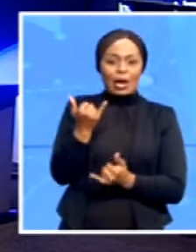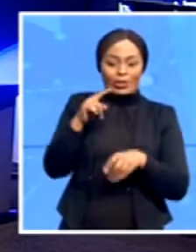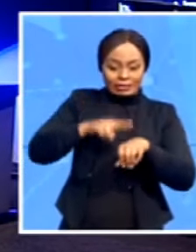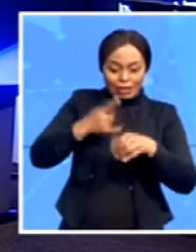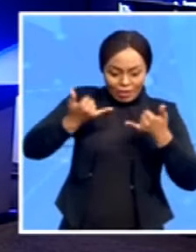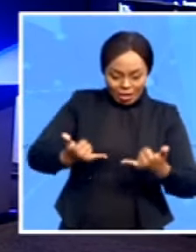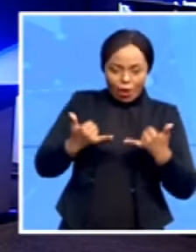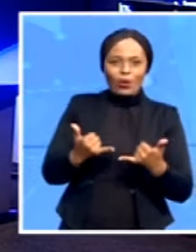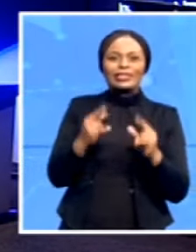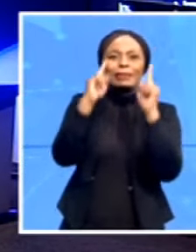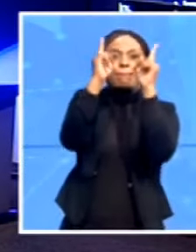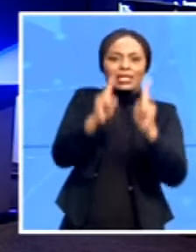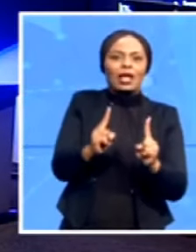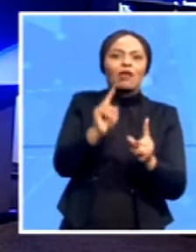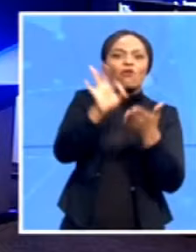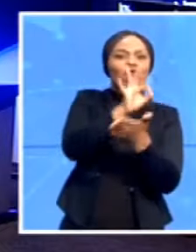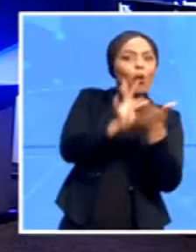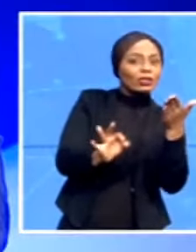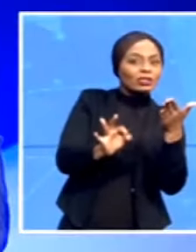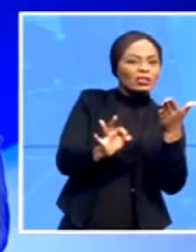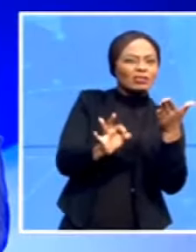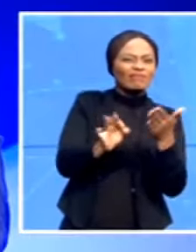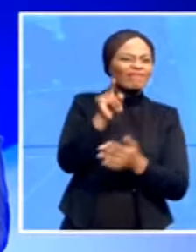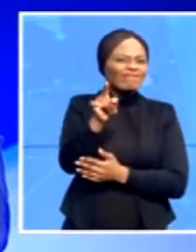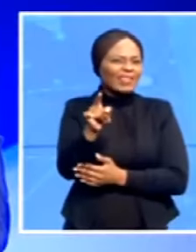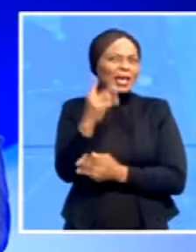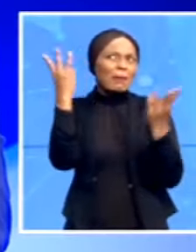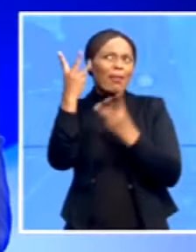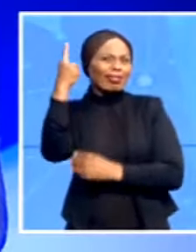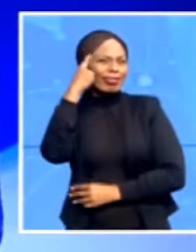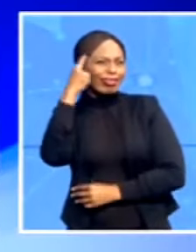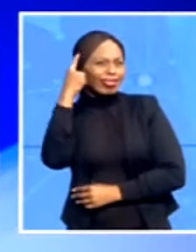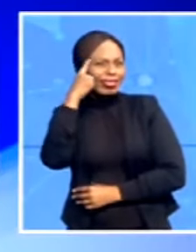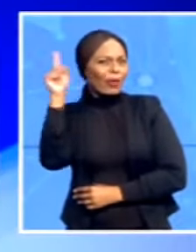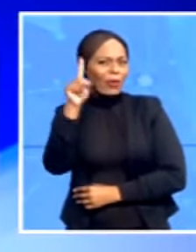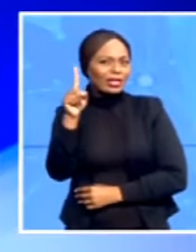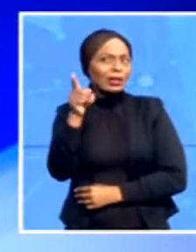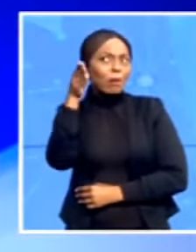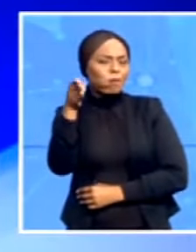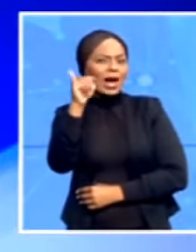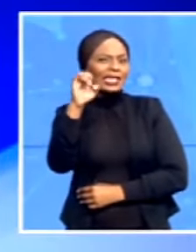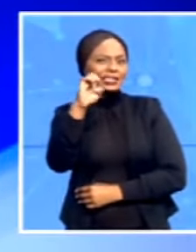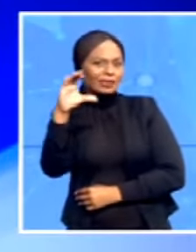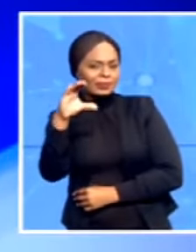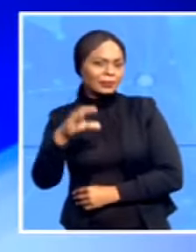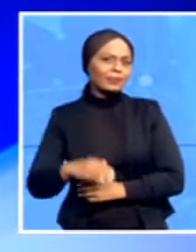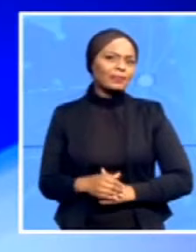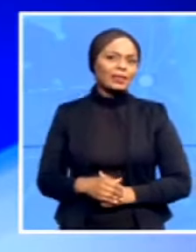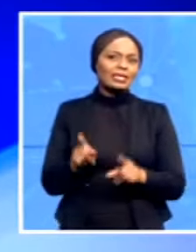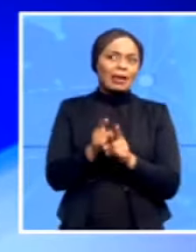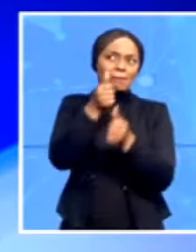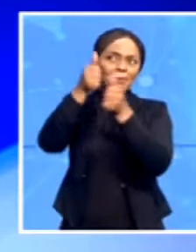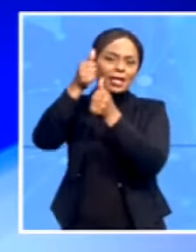through the minds of people at the IEC and those out there? Well, today becomes a very important